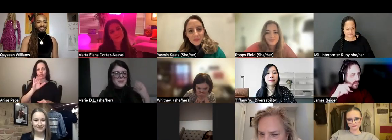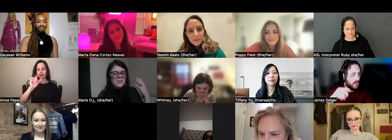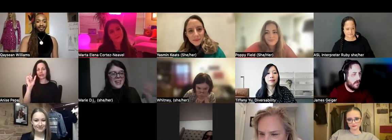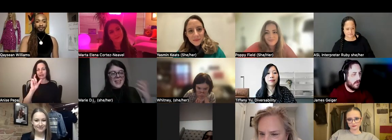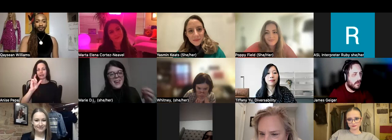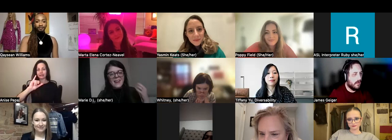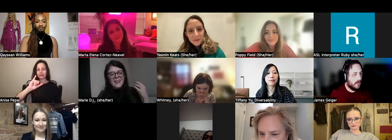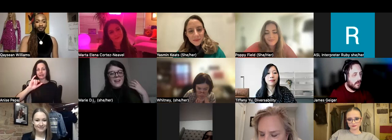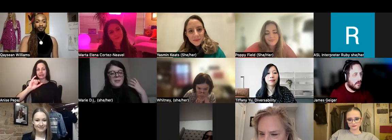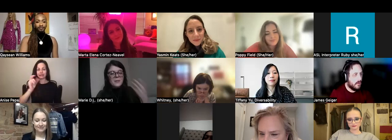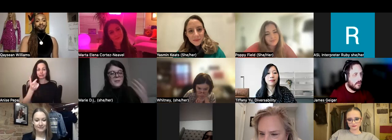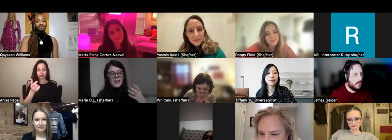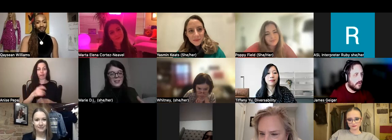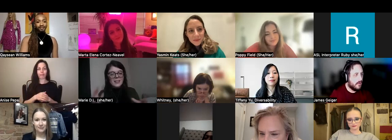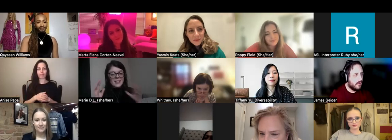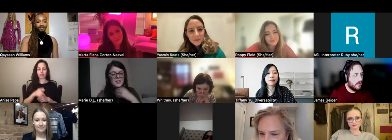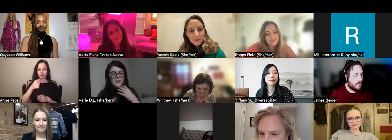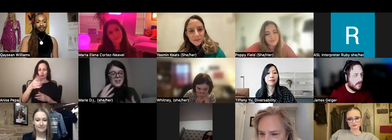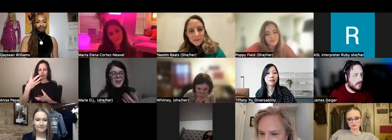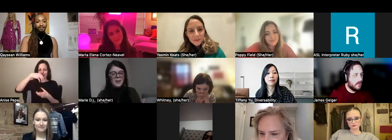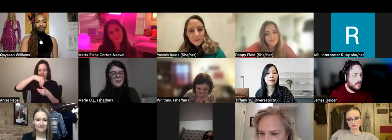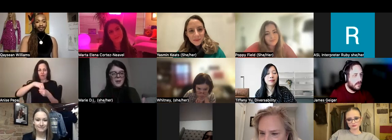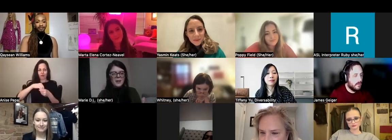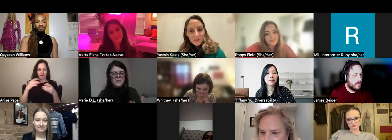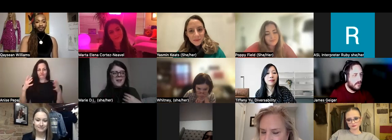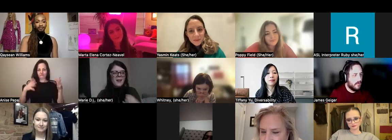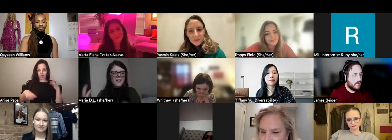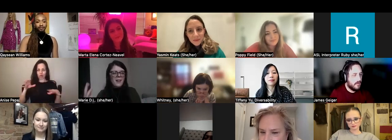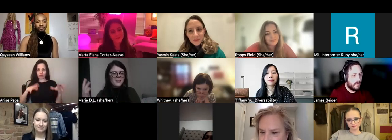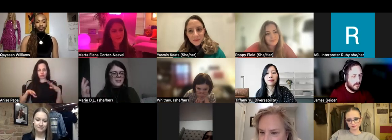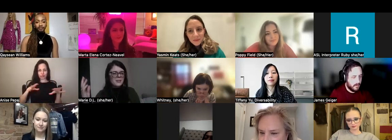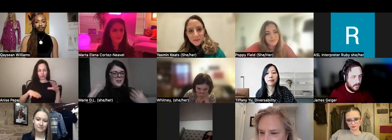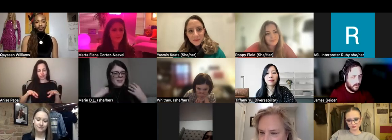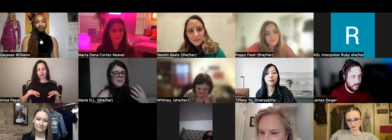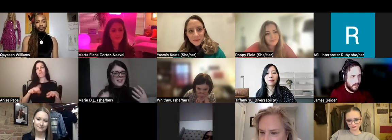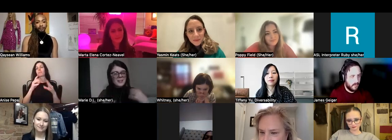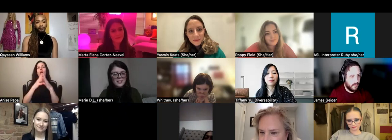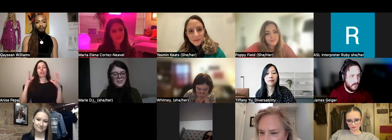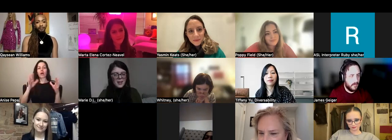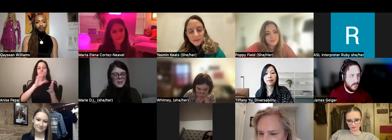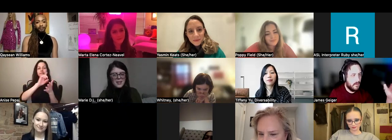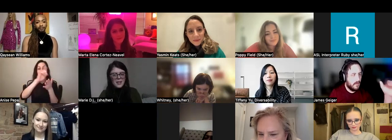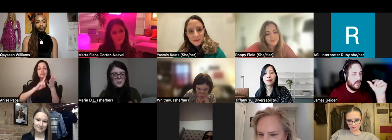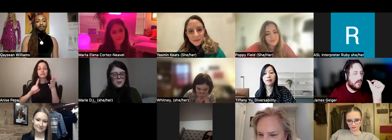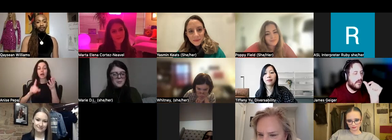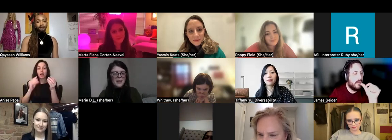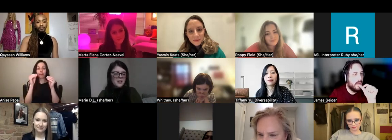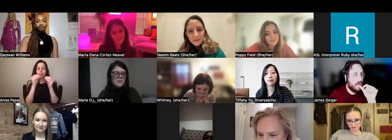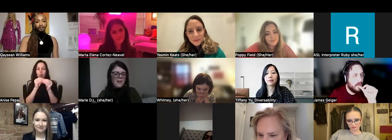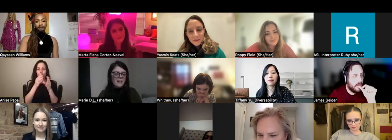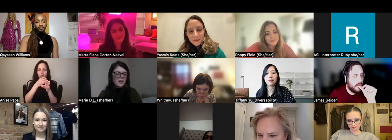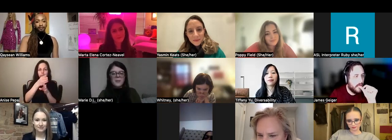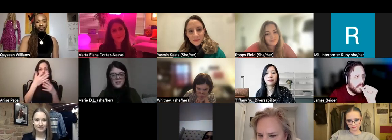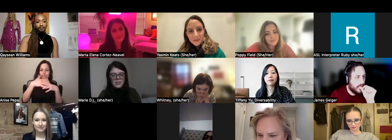that fashion into account. A lot of the designs that are more mainstream are